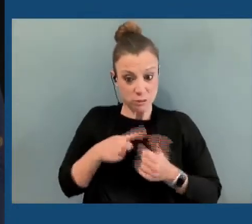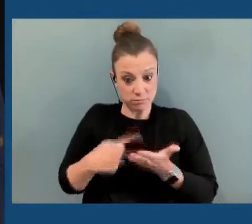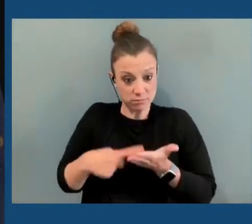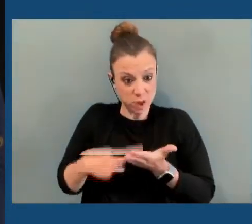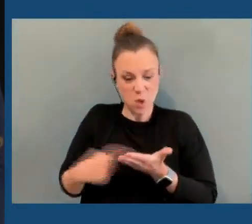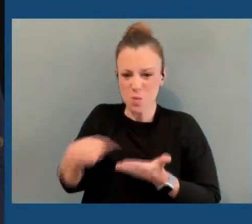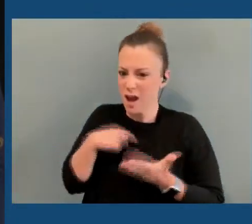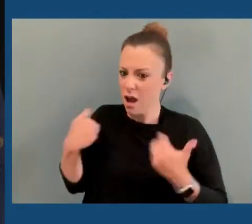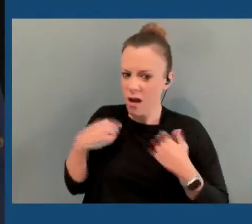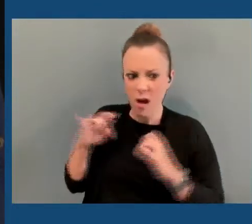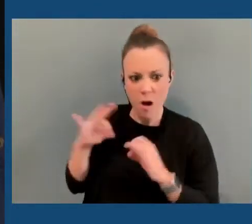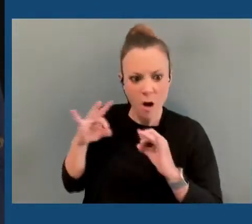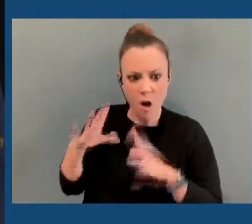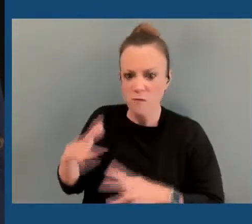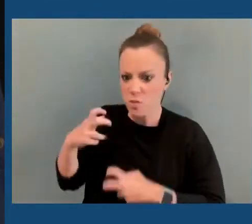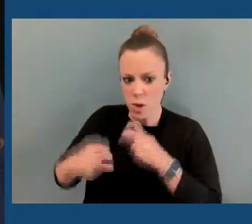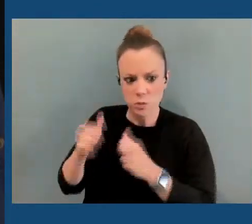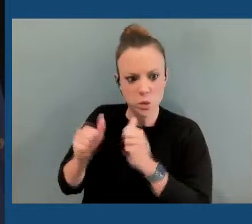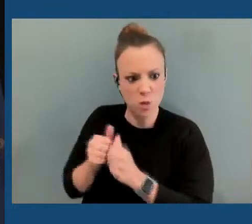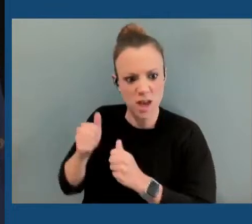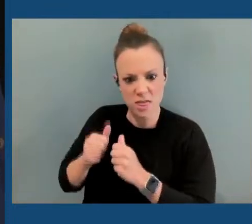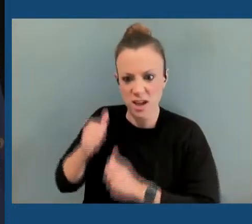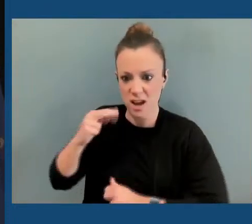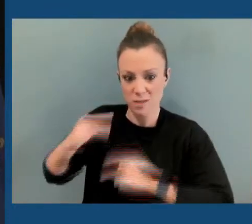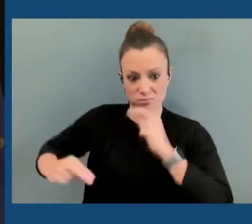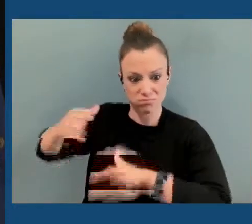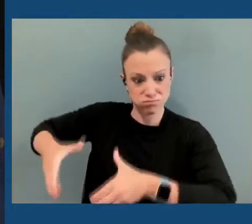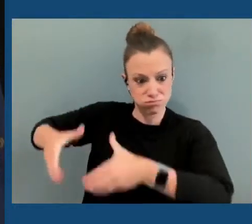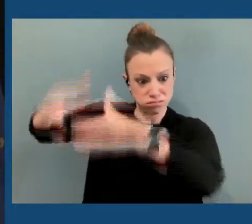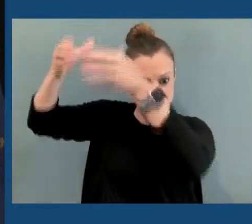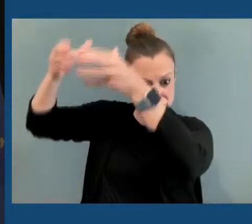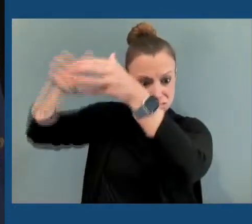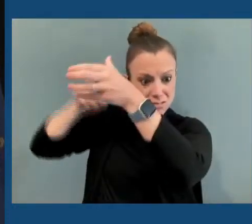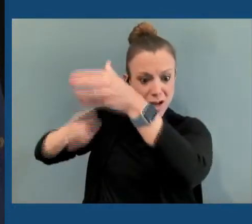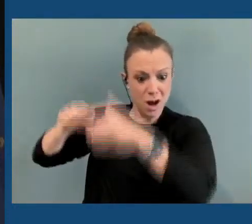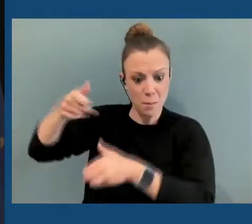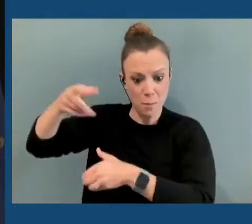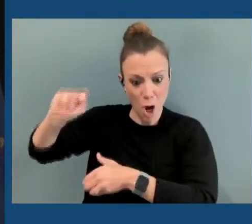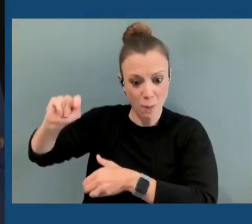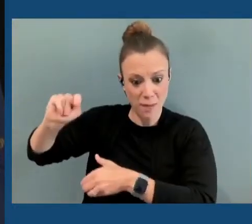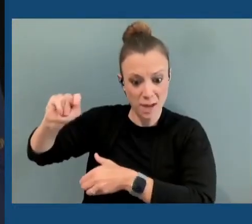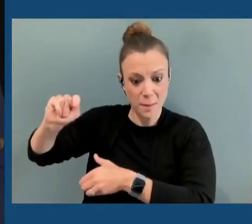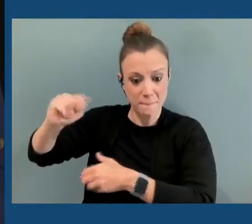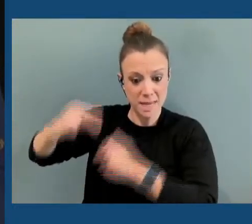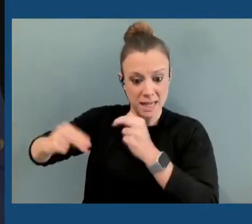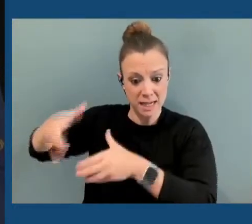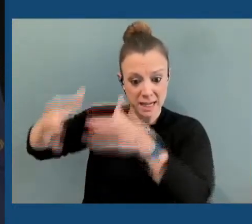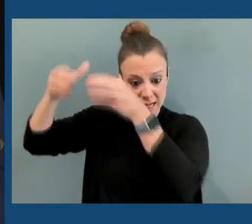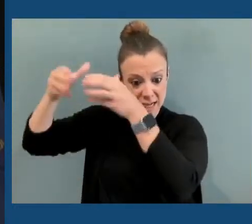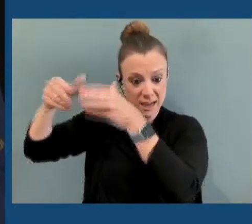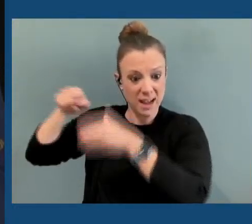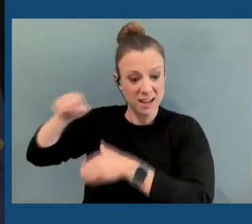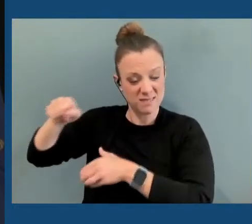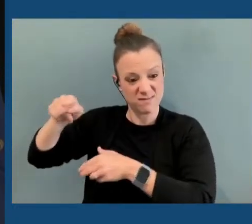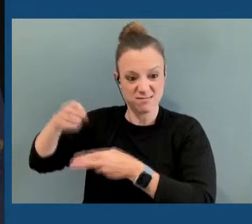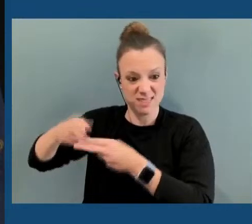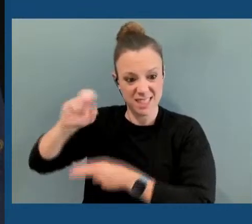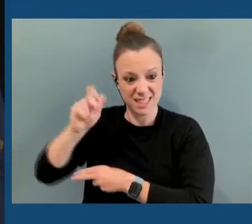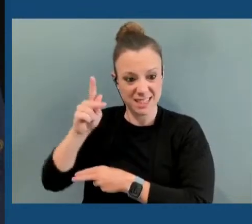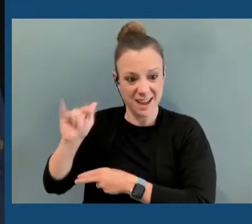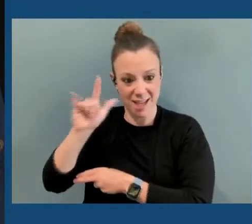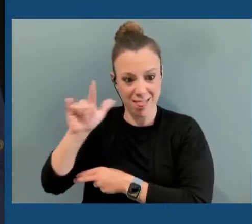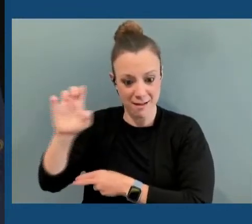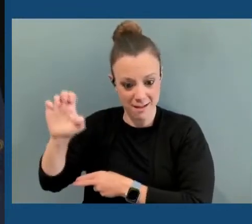a high-rise apartment building in Syracuse, the Skyline, and the neighborhood was concerned, if we build another place like